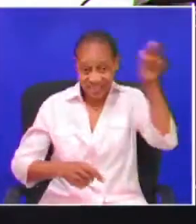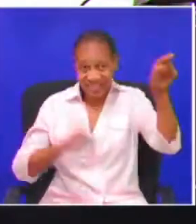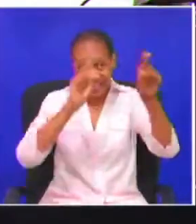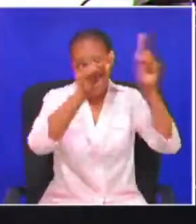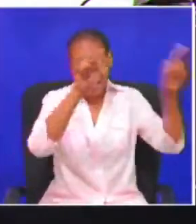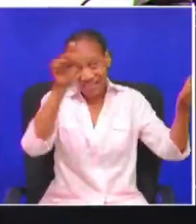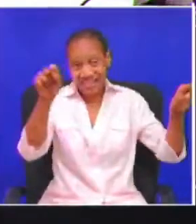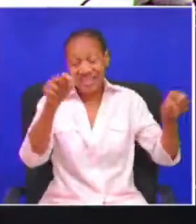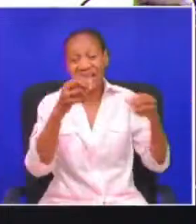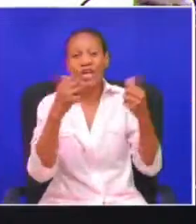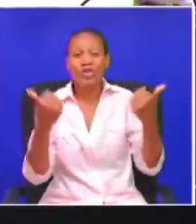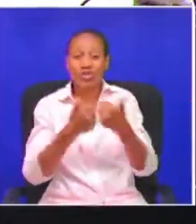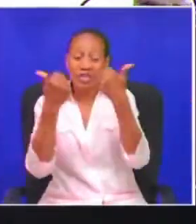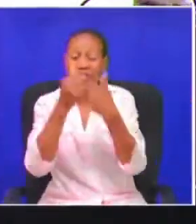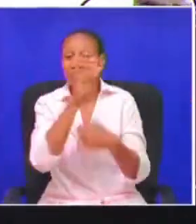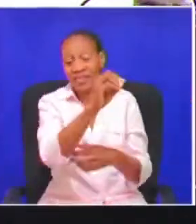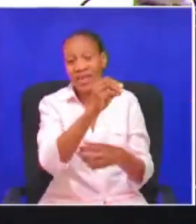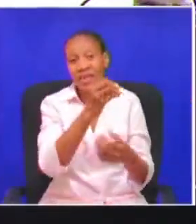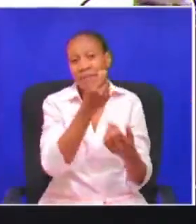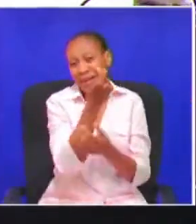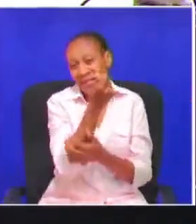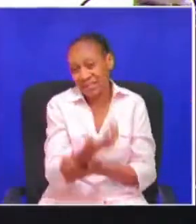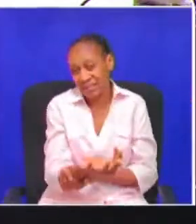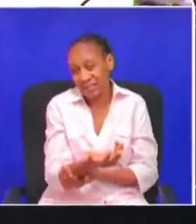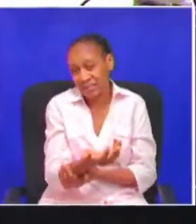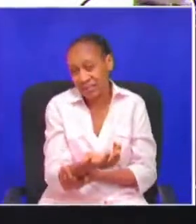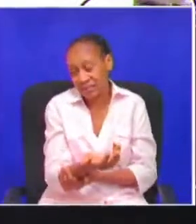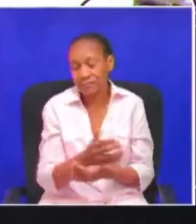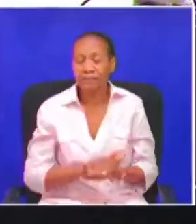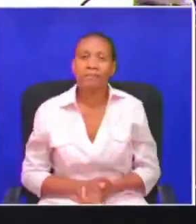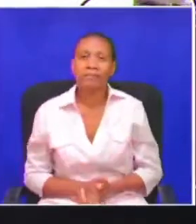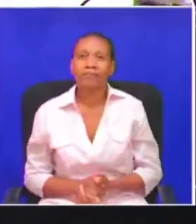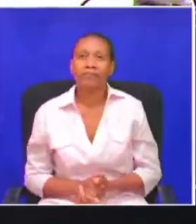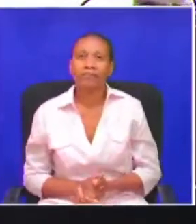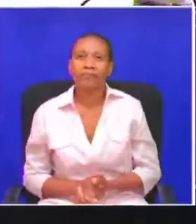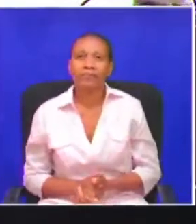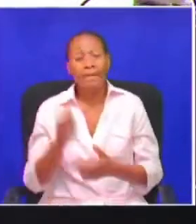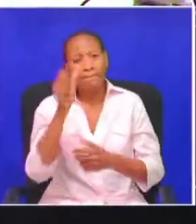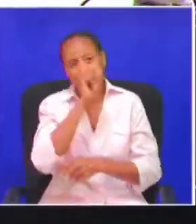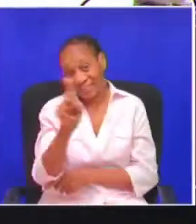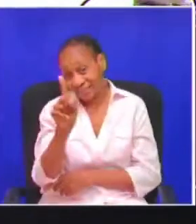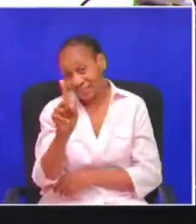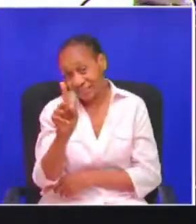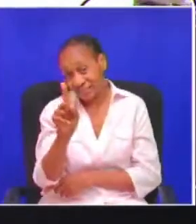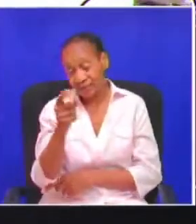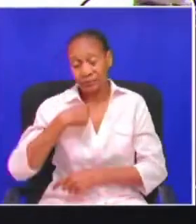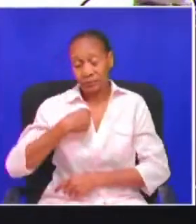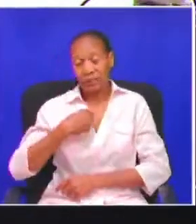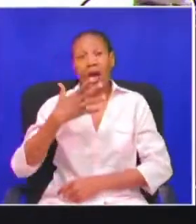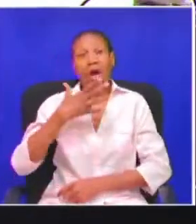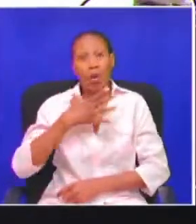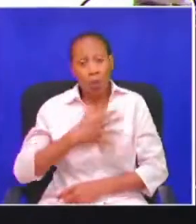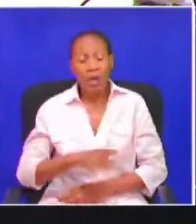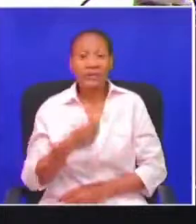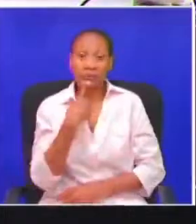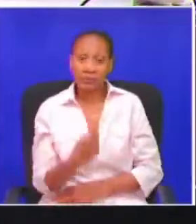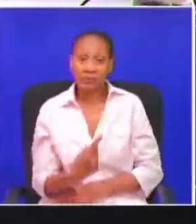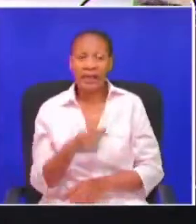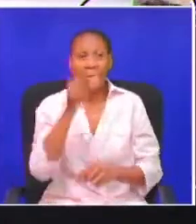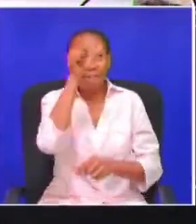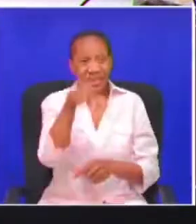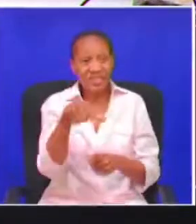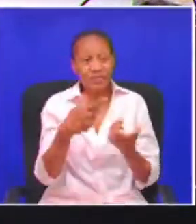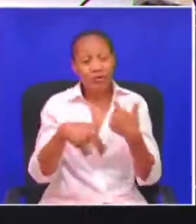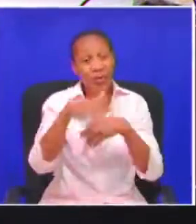are economic migrants or refugees. However, we would like those who come to our country to